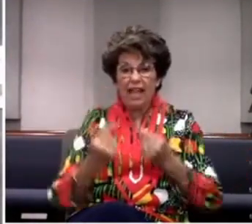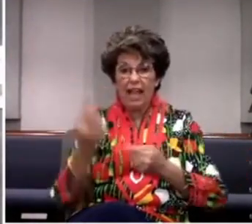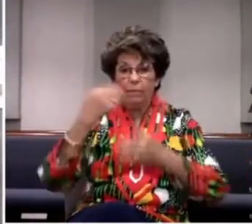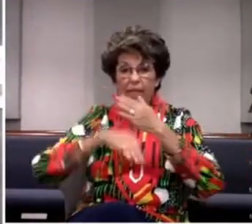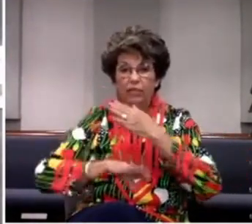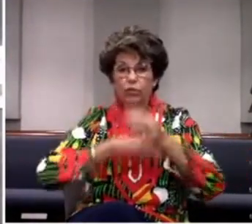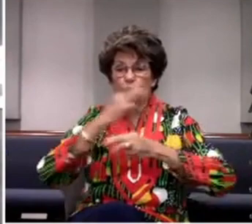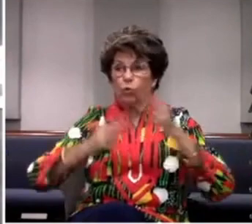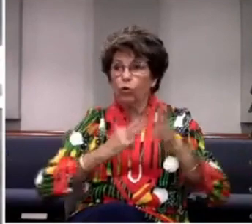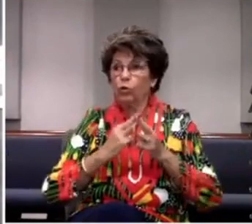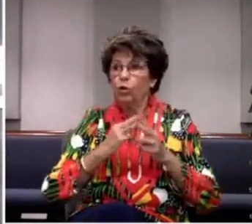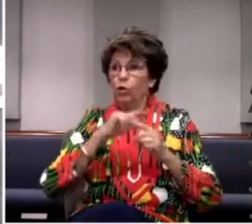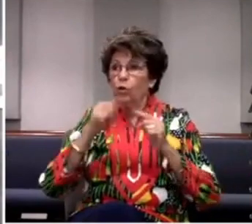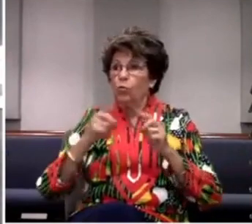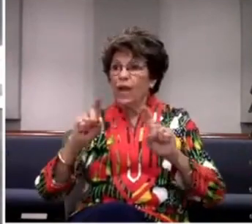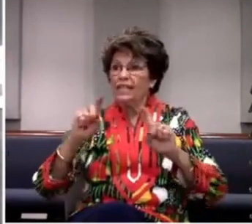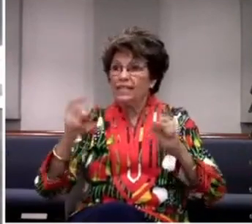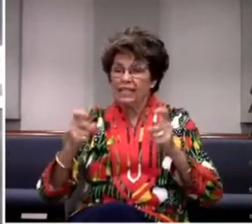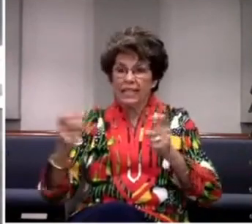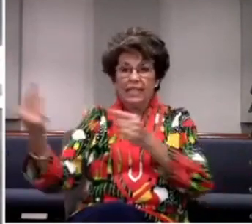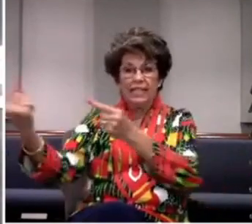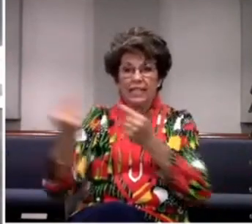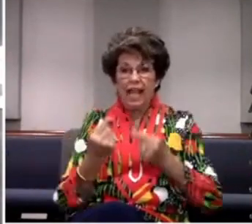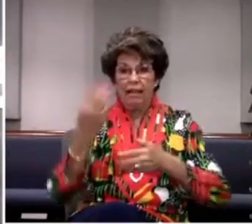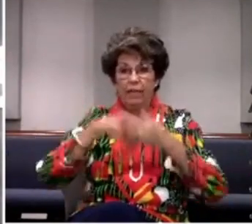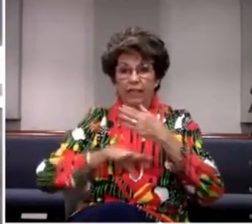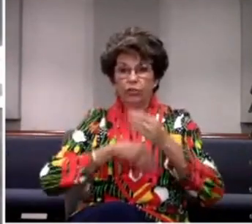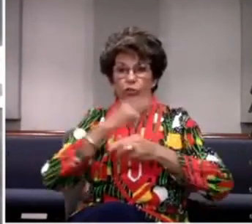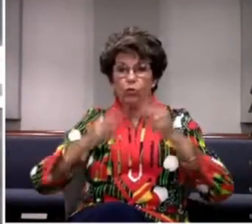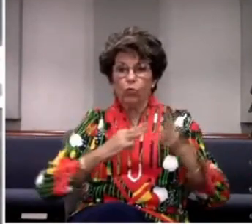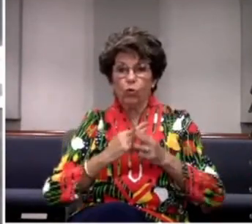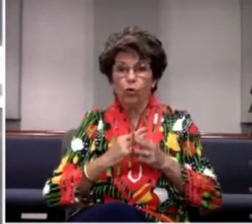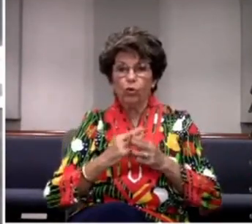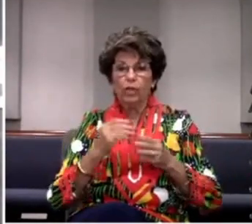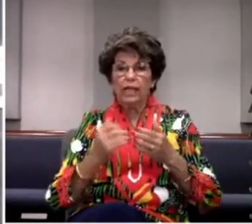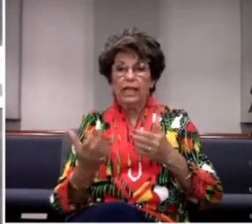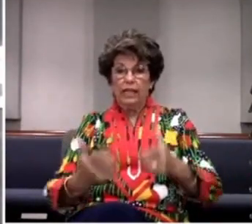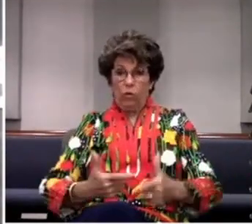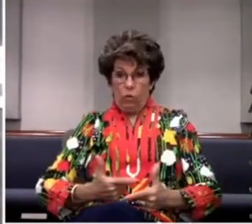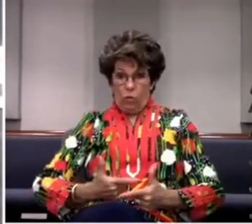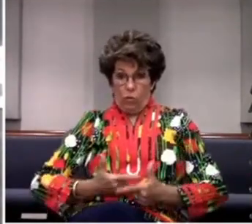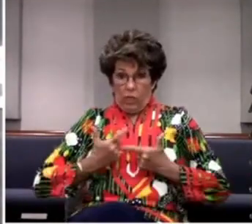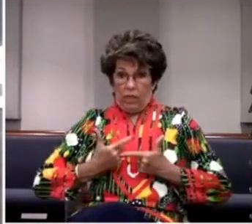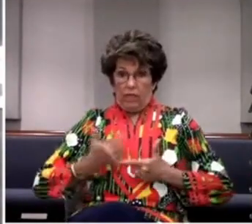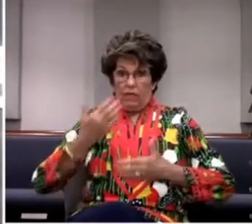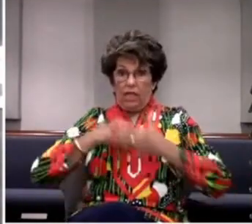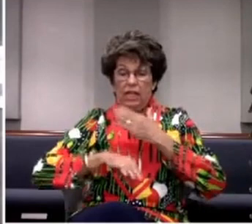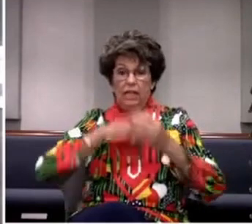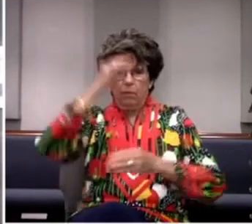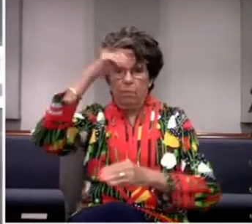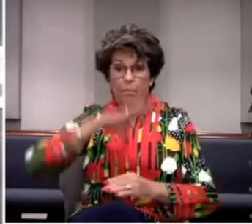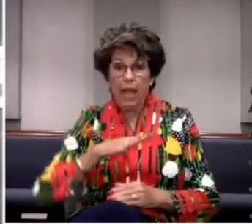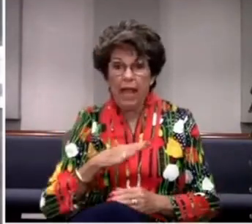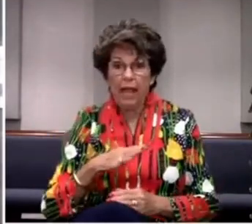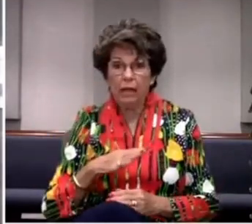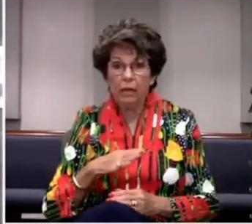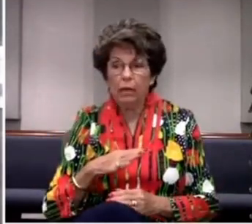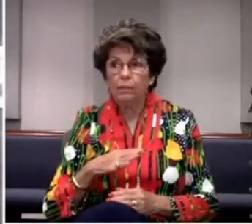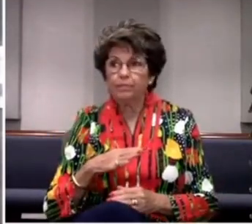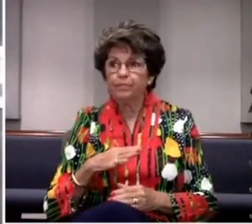When sin came into the world, it indwelt humanity. At the end of this message,